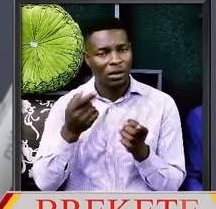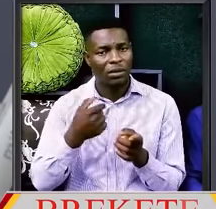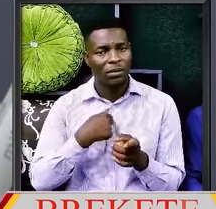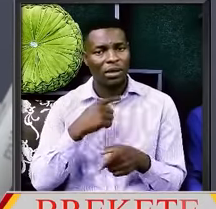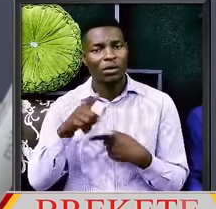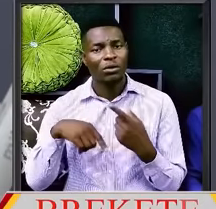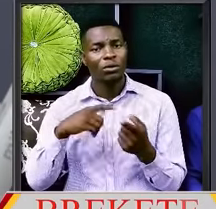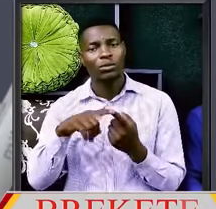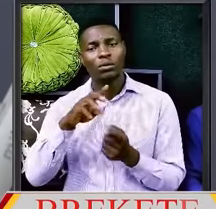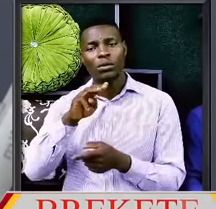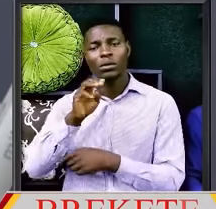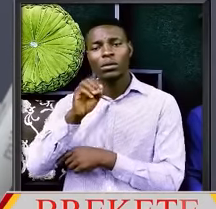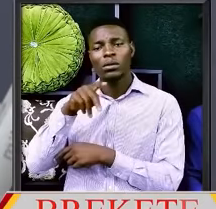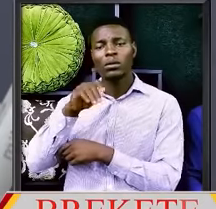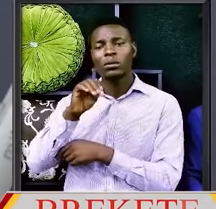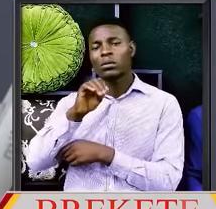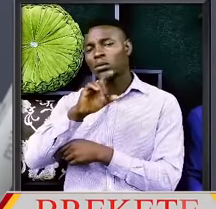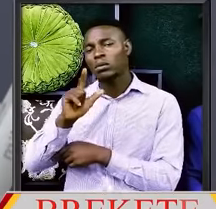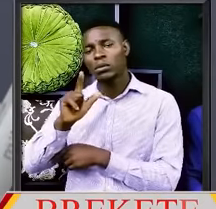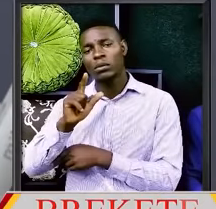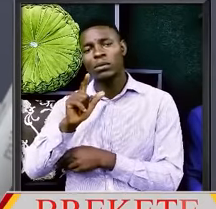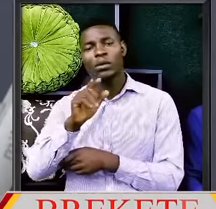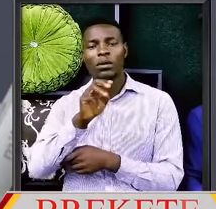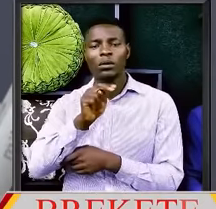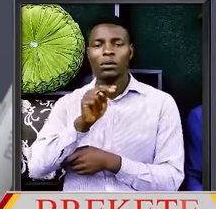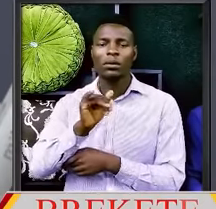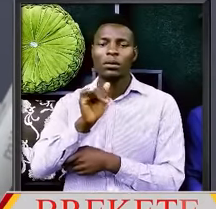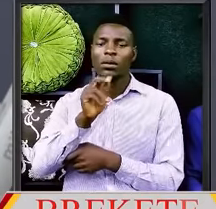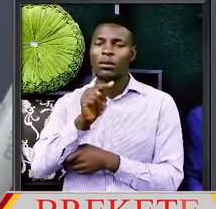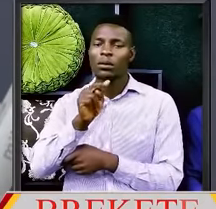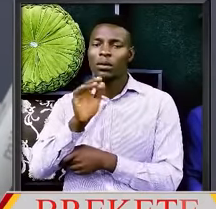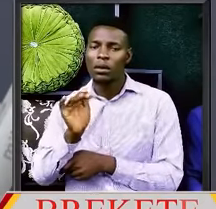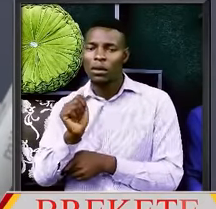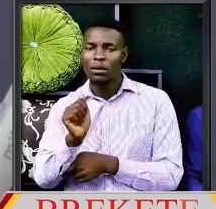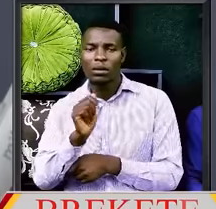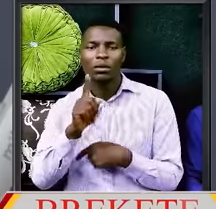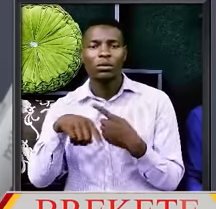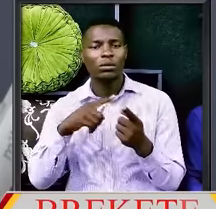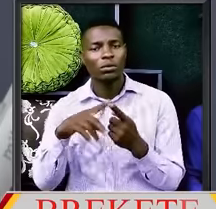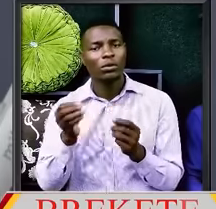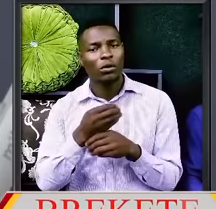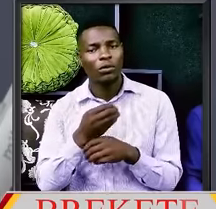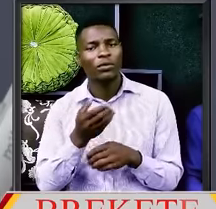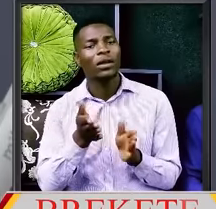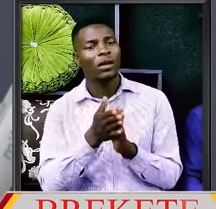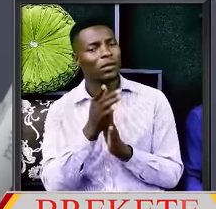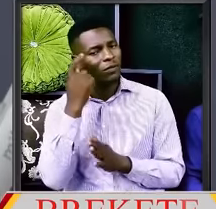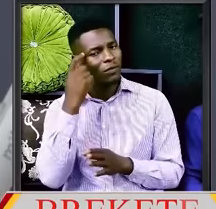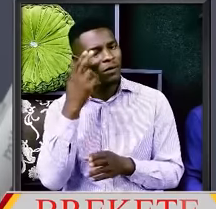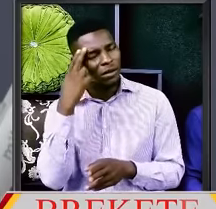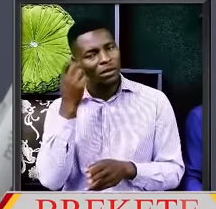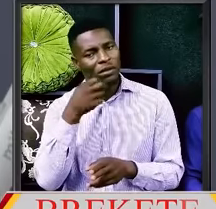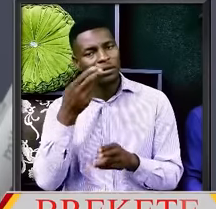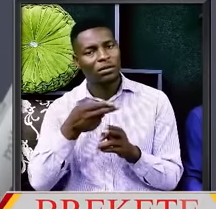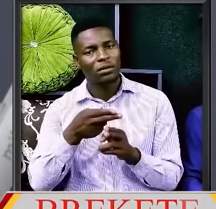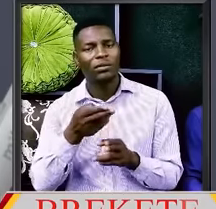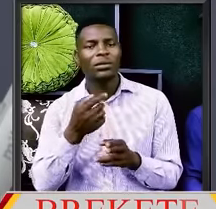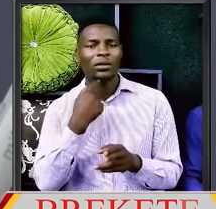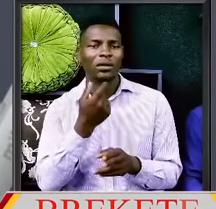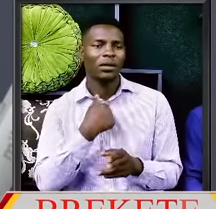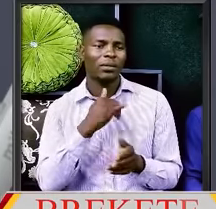Mopo, Nyanya. So I went to their office. I asked for his name. So they told me that